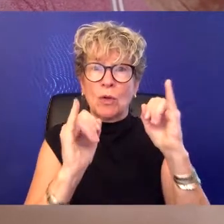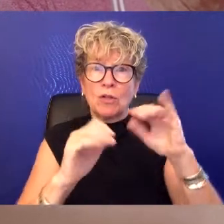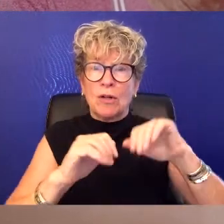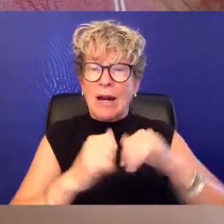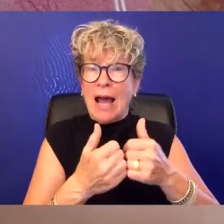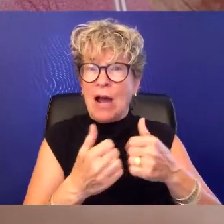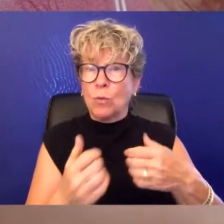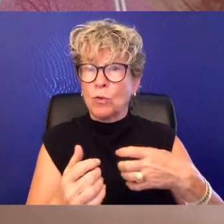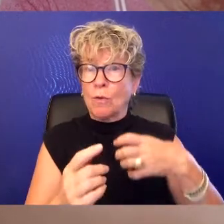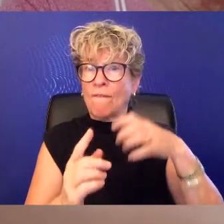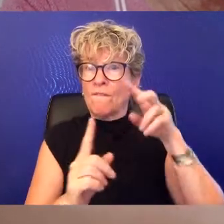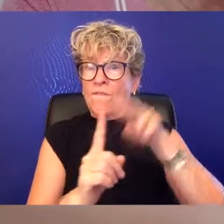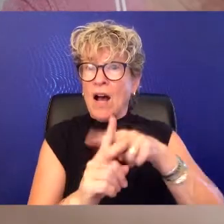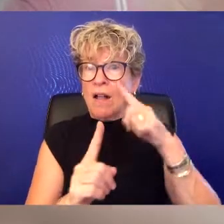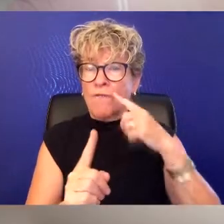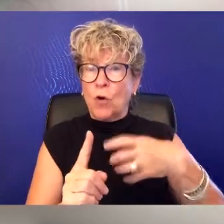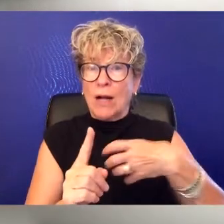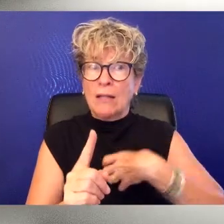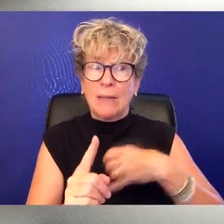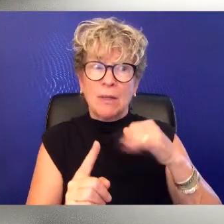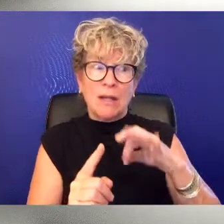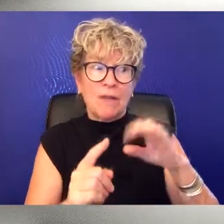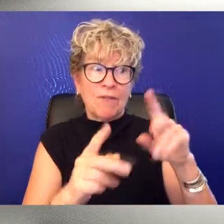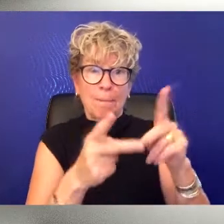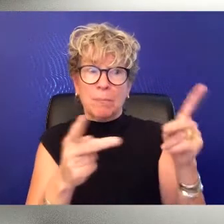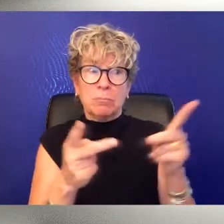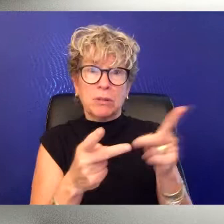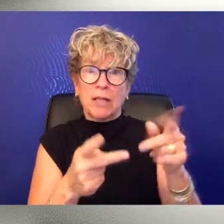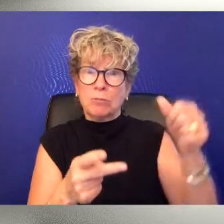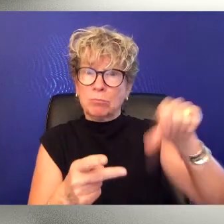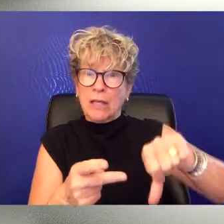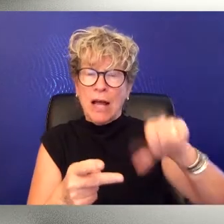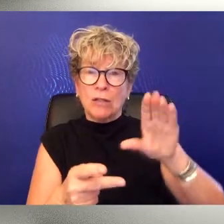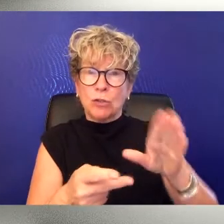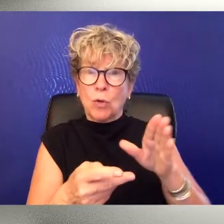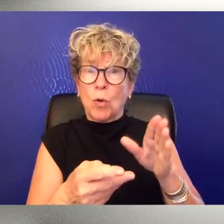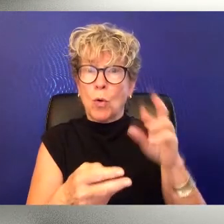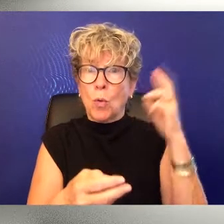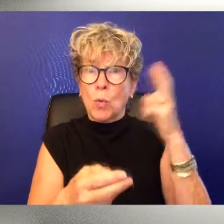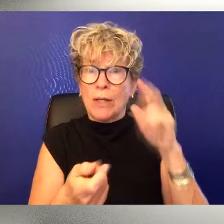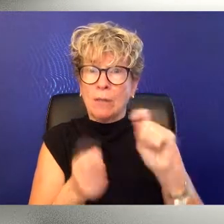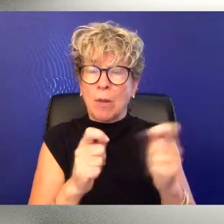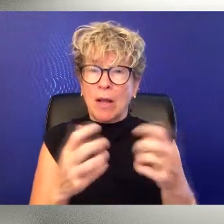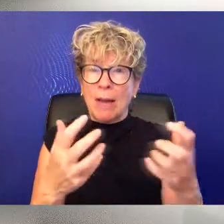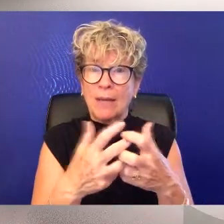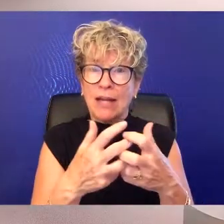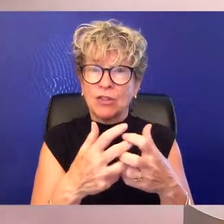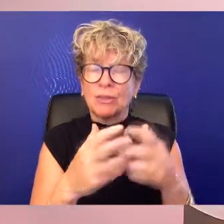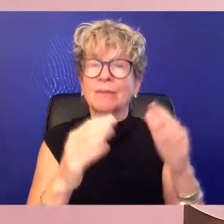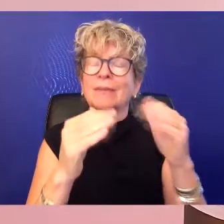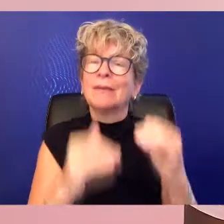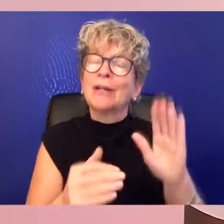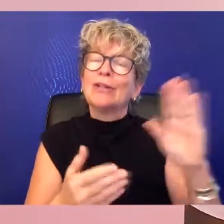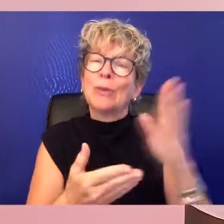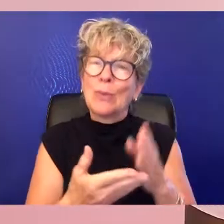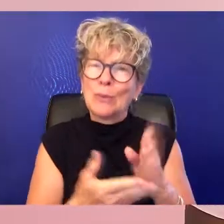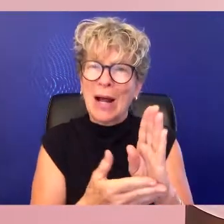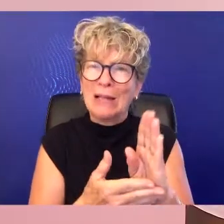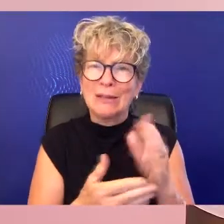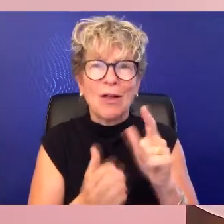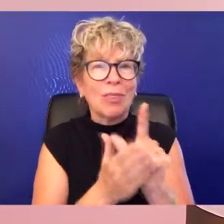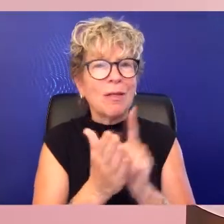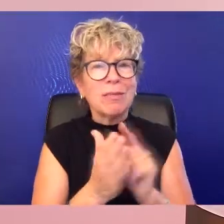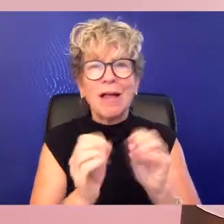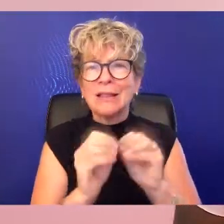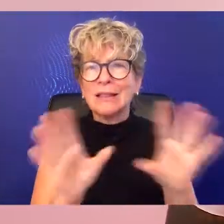that fail to provide reasonable accommodations. Your rights. The law is clear. You do not have to